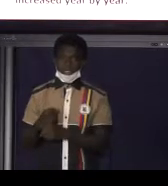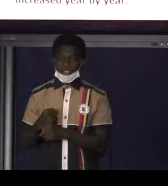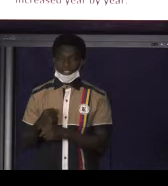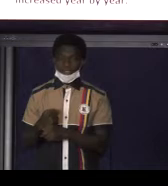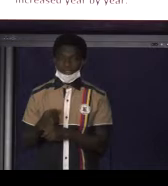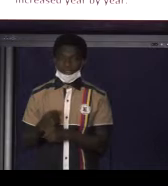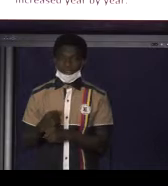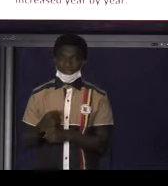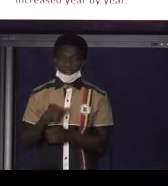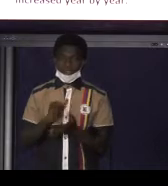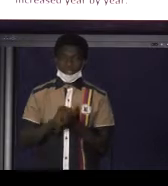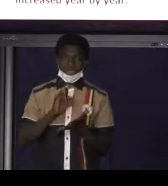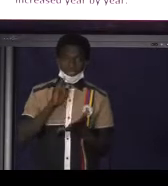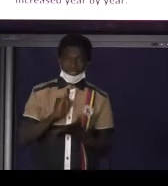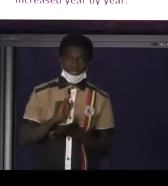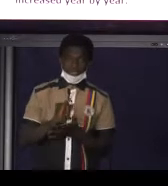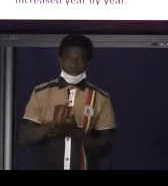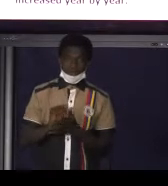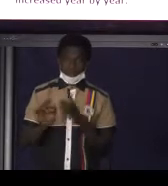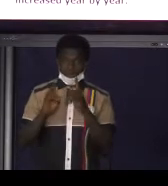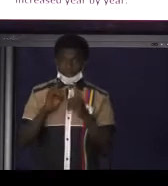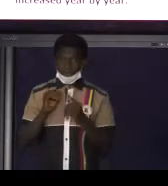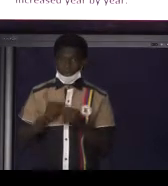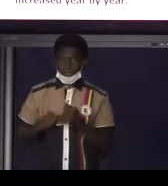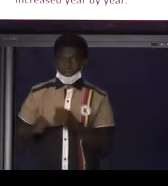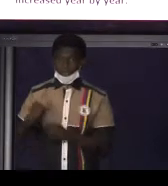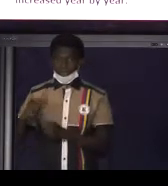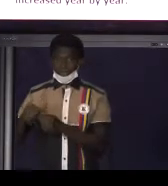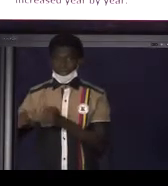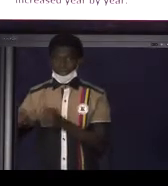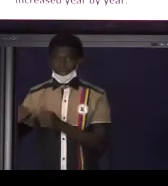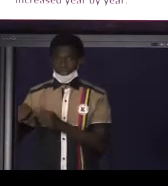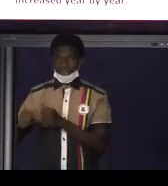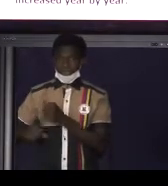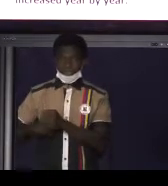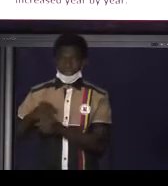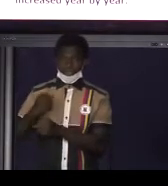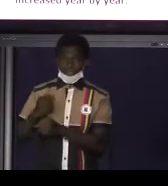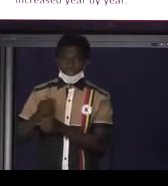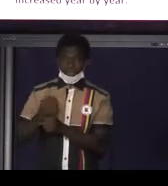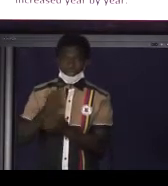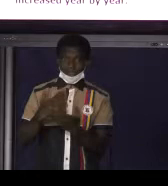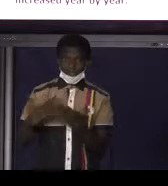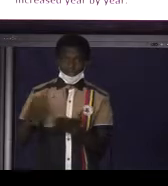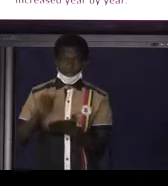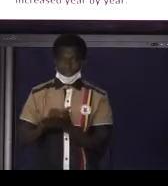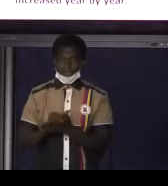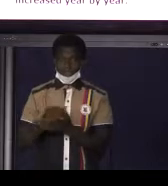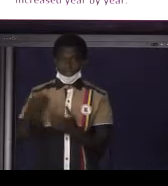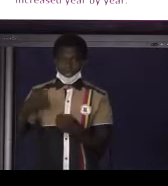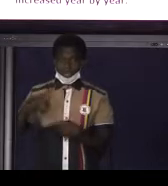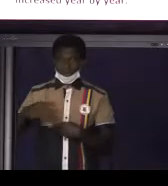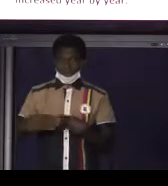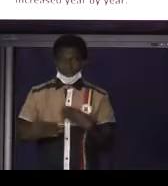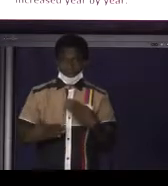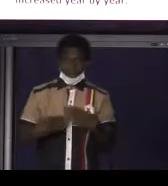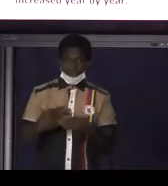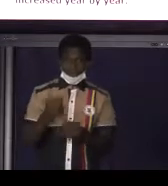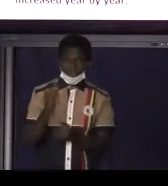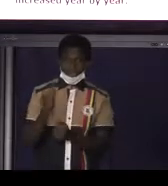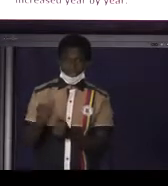Year and year. That is talking about each year. Something that happens gradually each